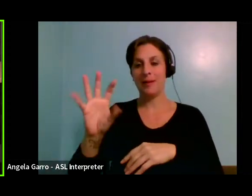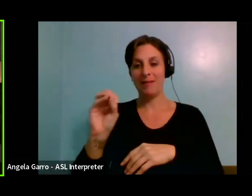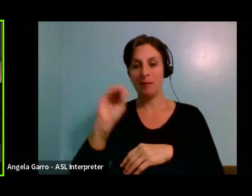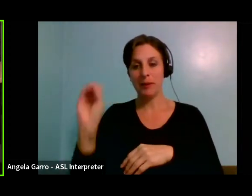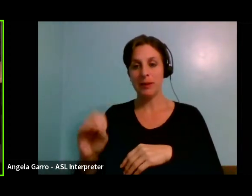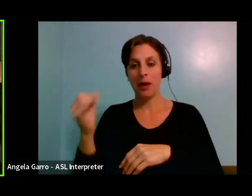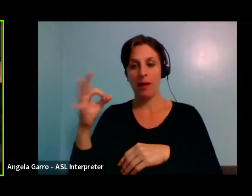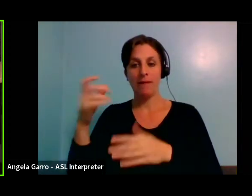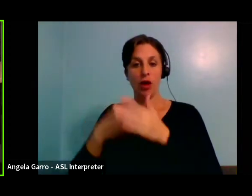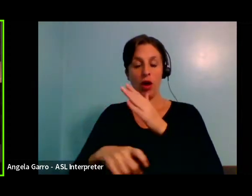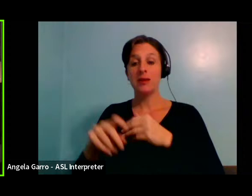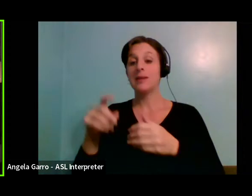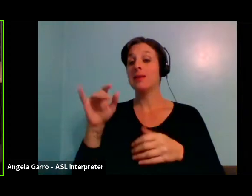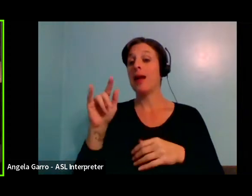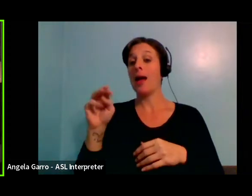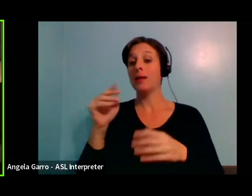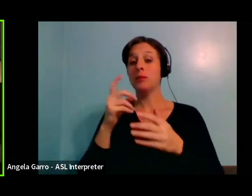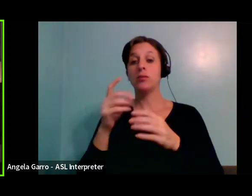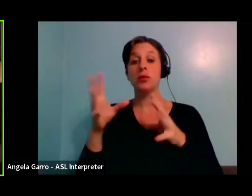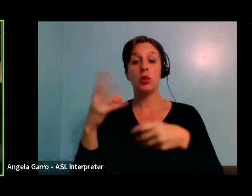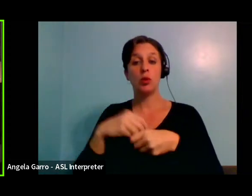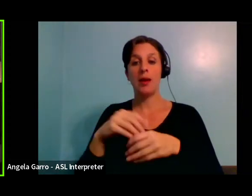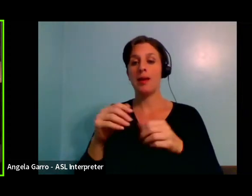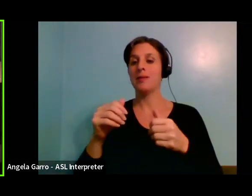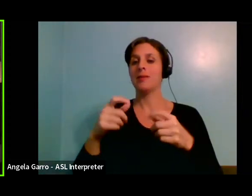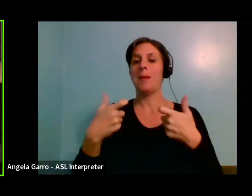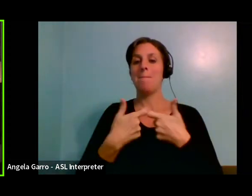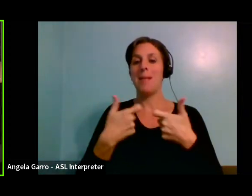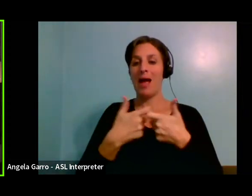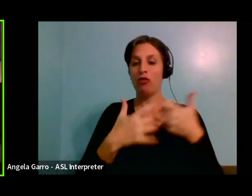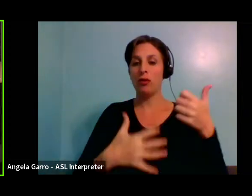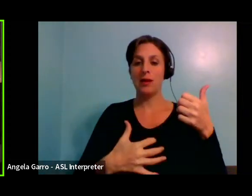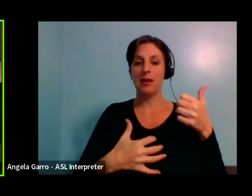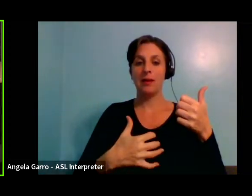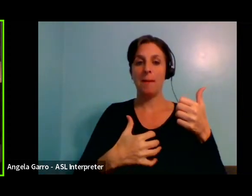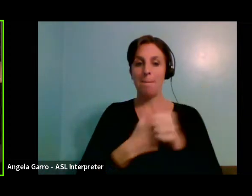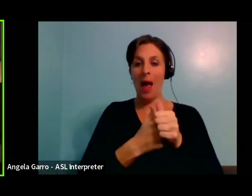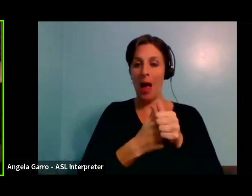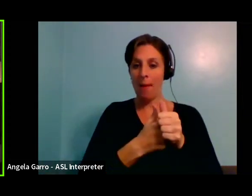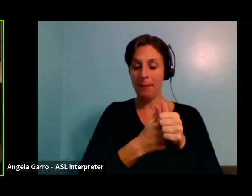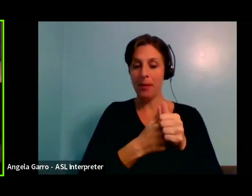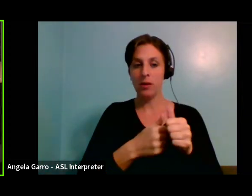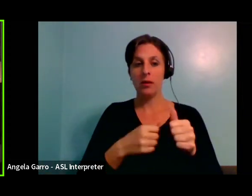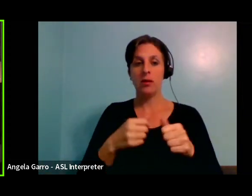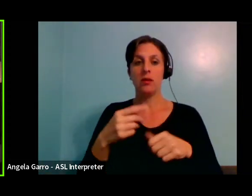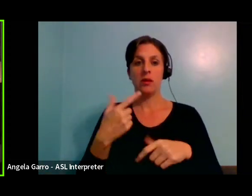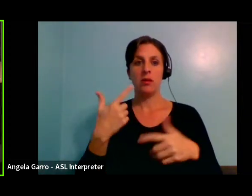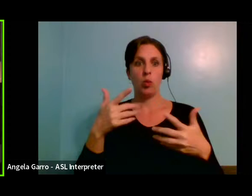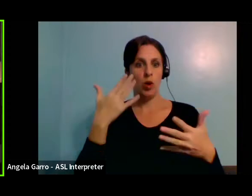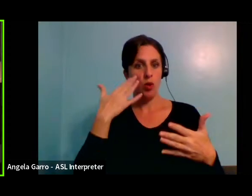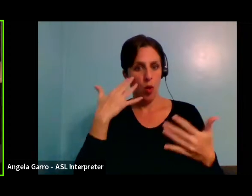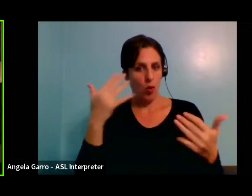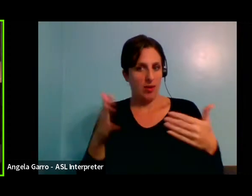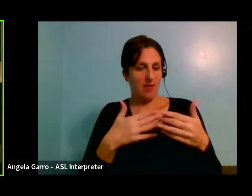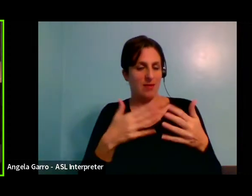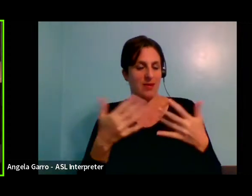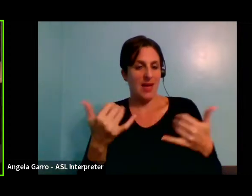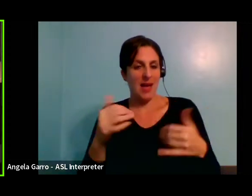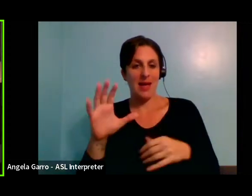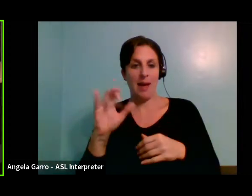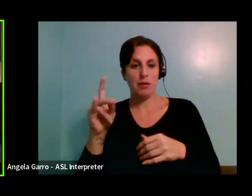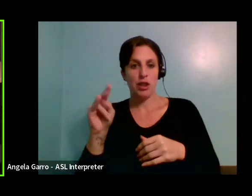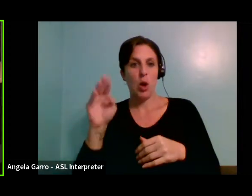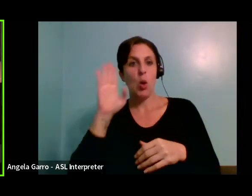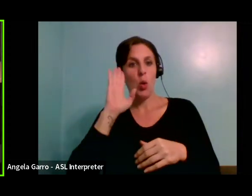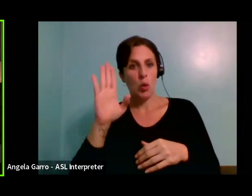cost. Those items include battery backups. As we even know today at Cappuccino, it would have been nice to have